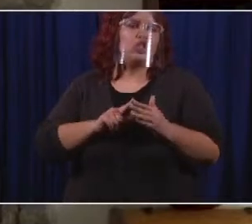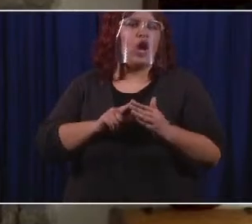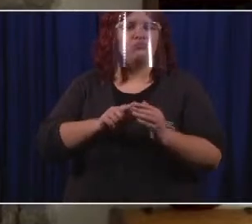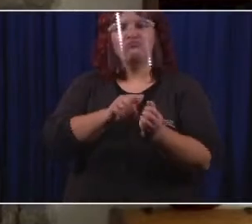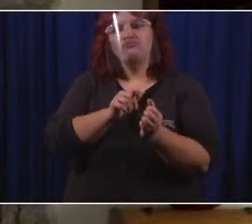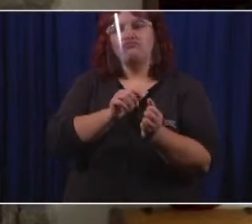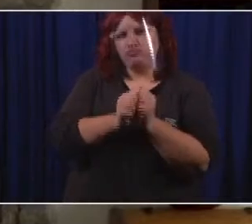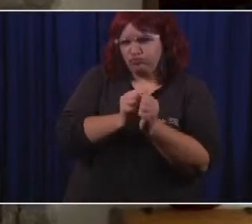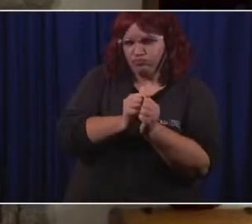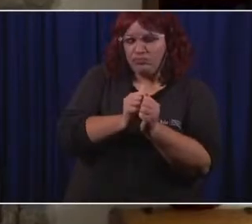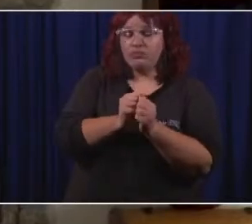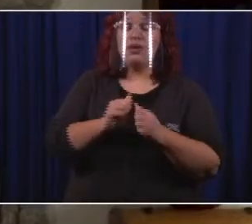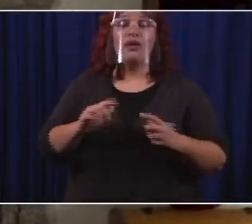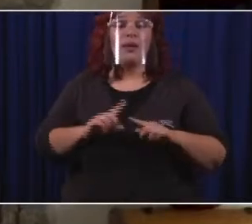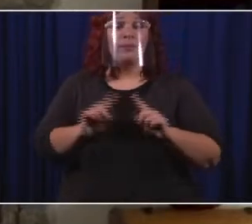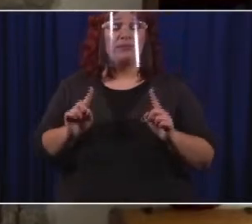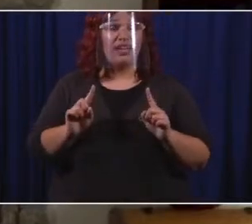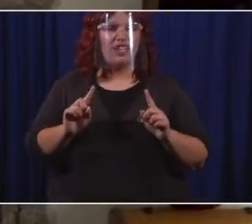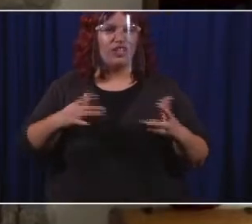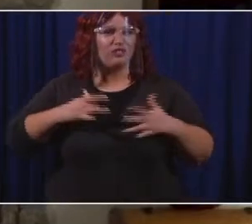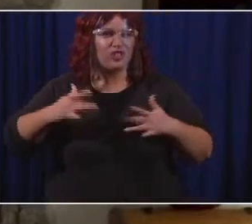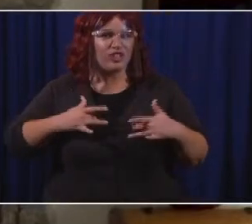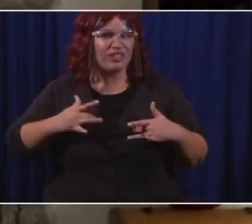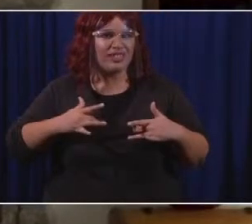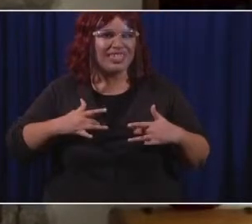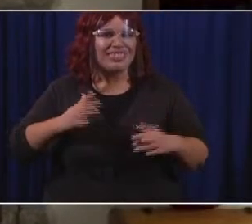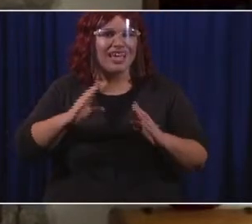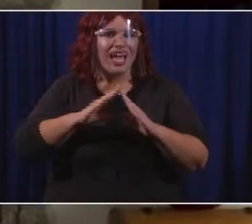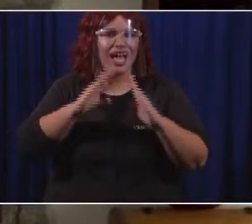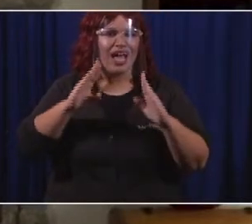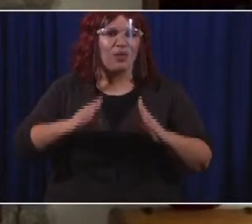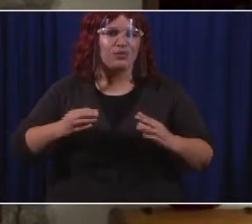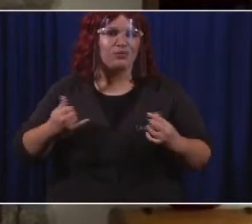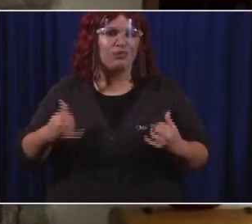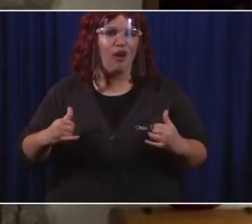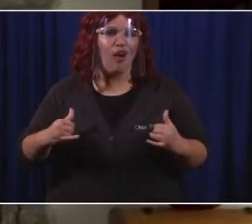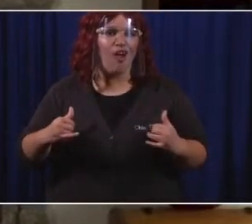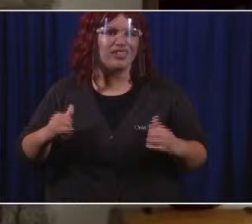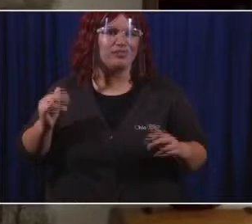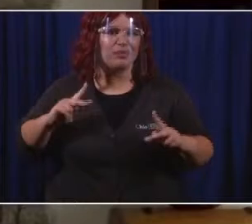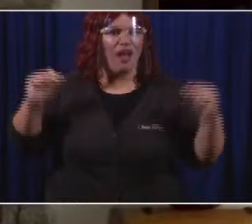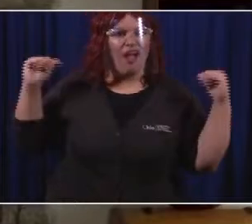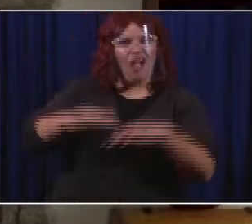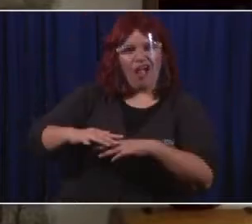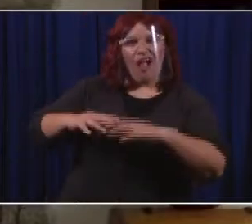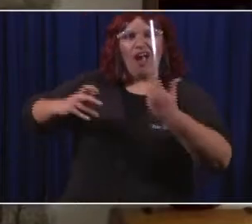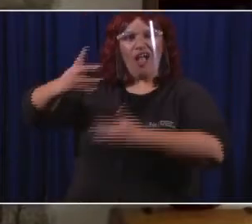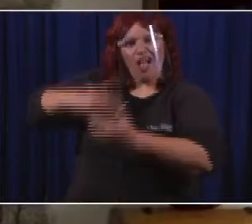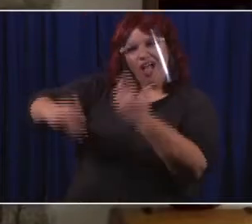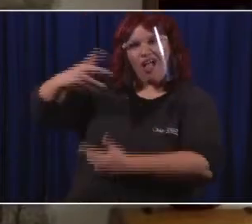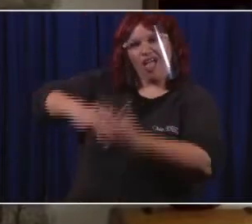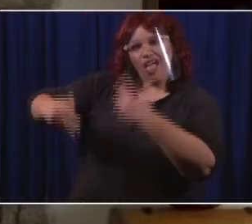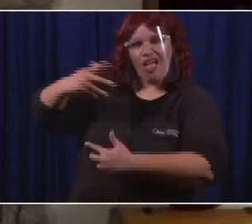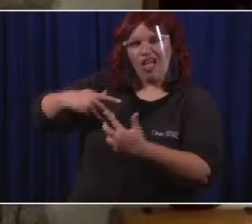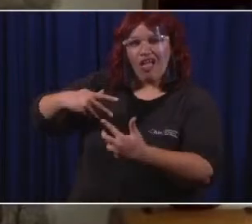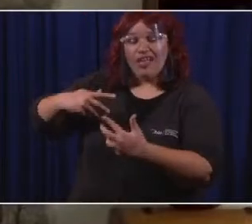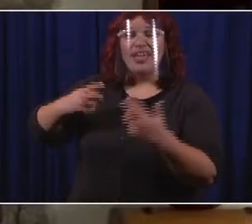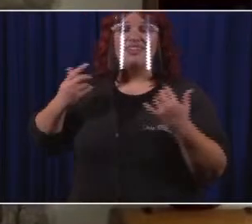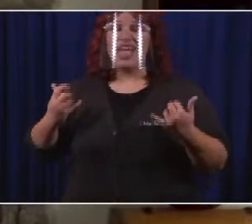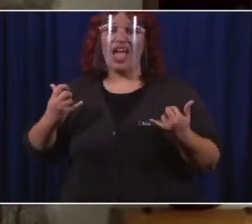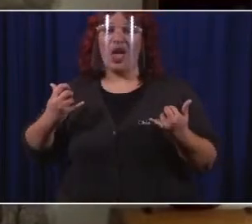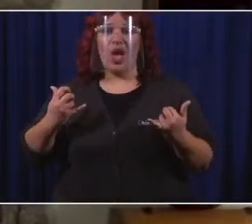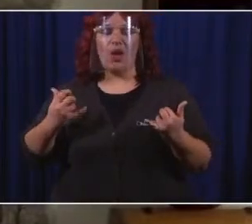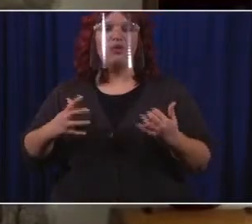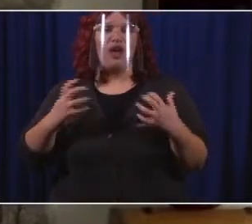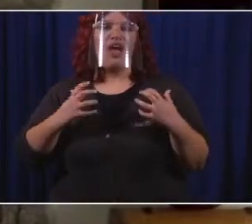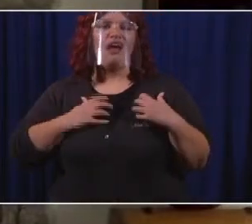the unofficial tailgating going on in neighborhoods. They've asked the Big Ten to reconsider having night games or